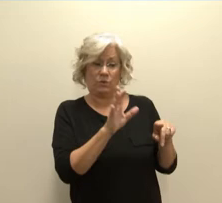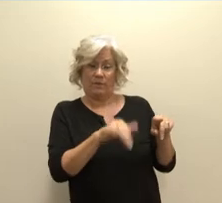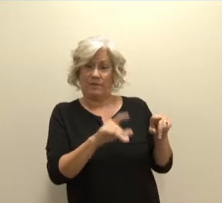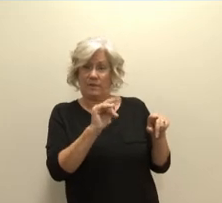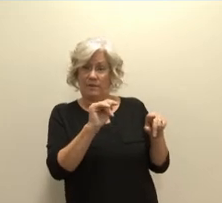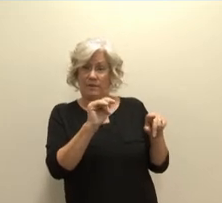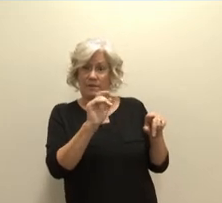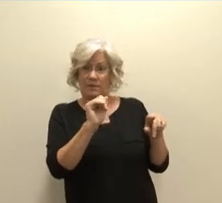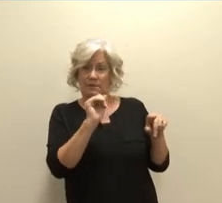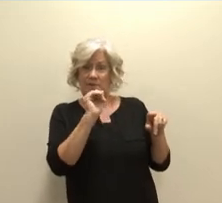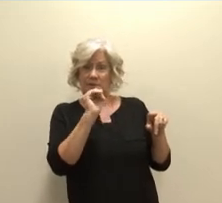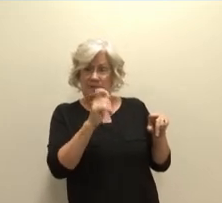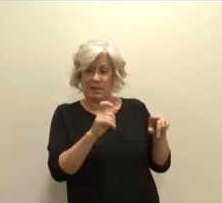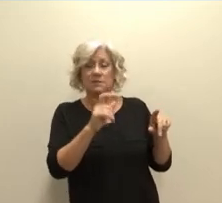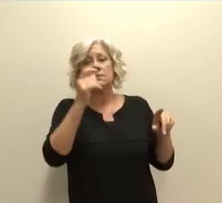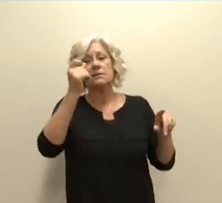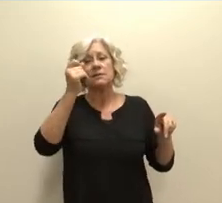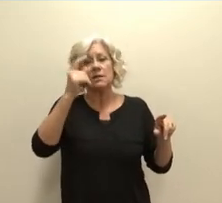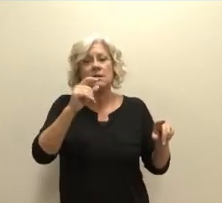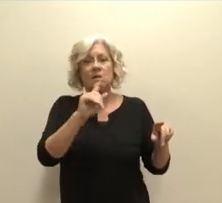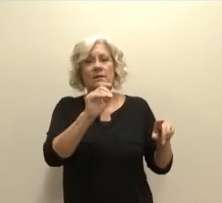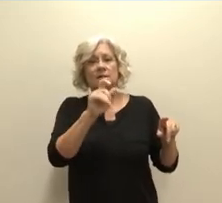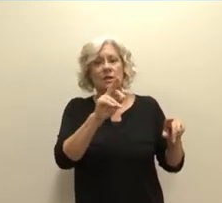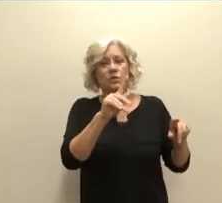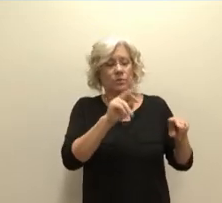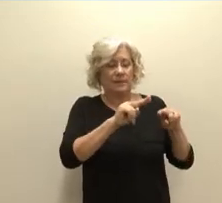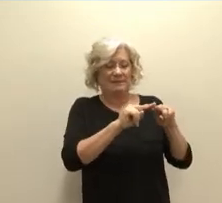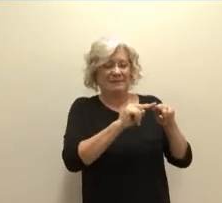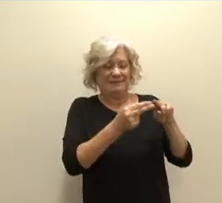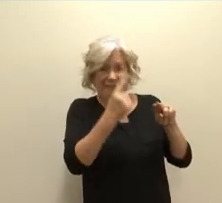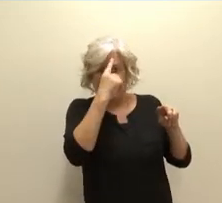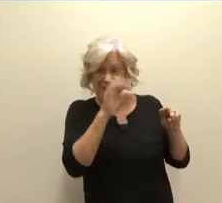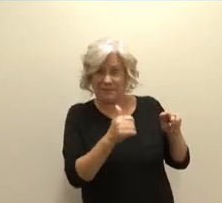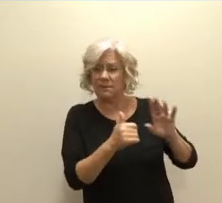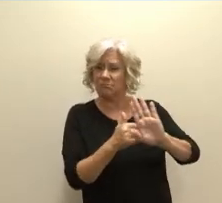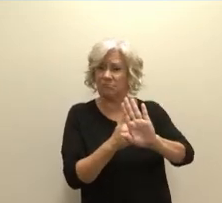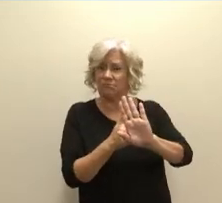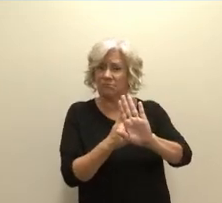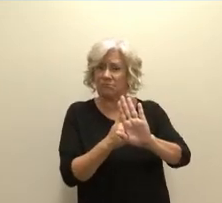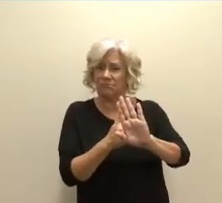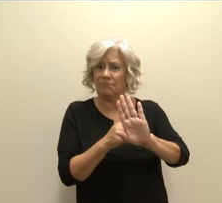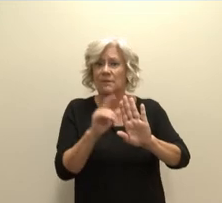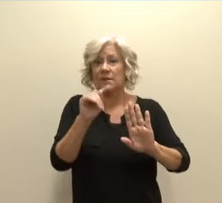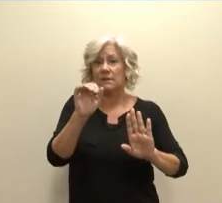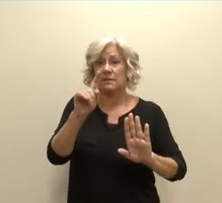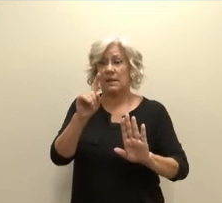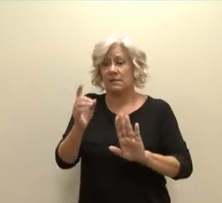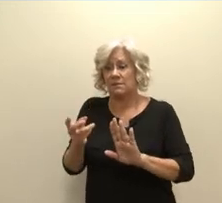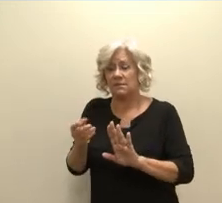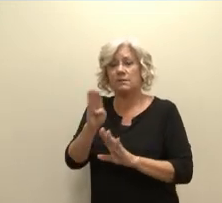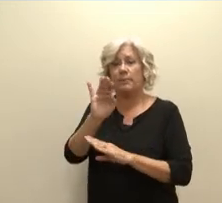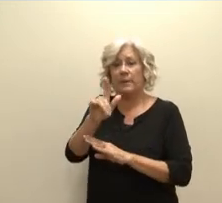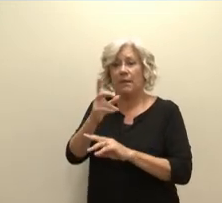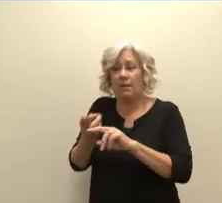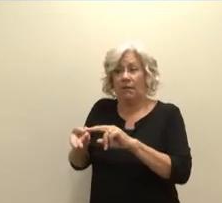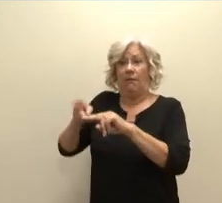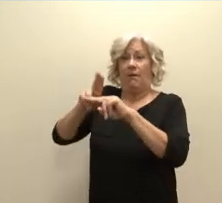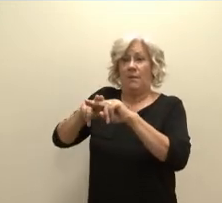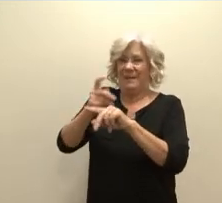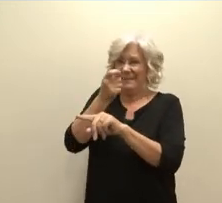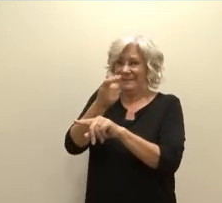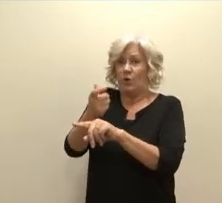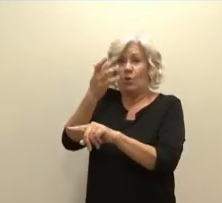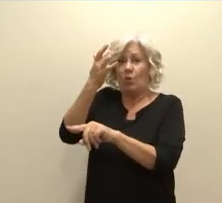the even though the tax rate went down 10 cents, the tax bill's going up just a little bit because of